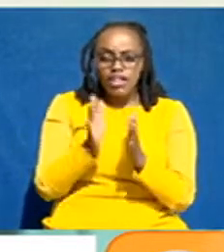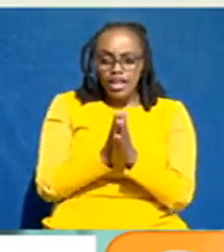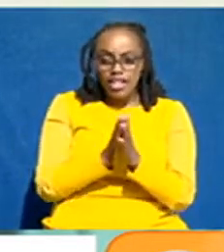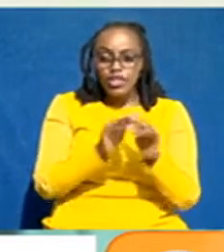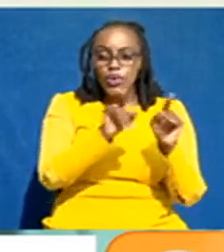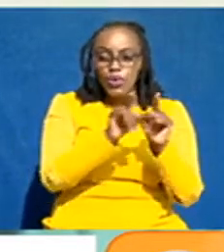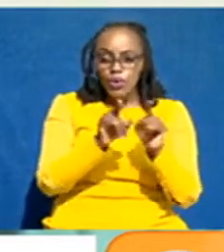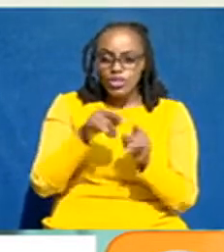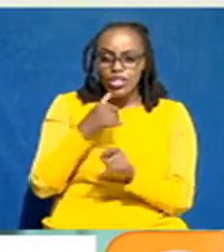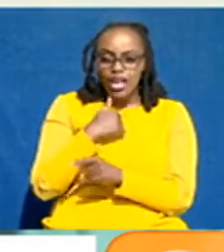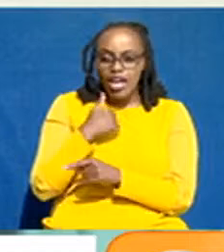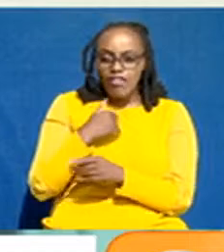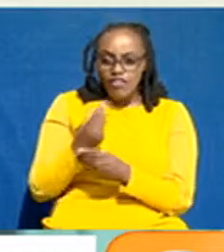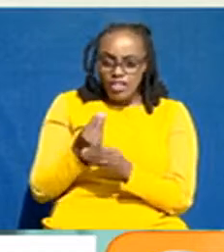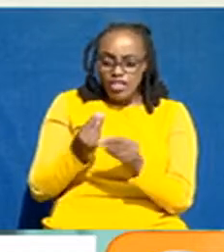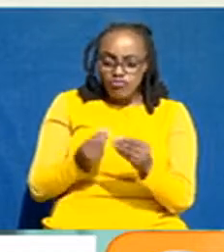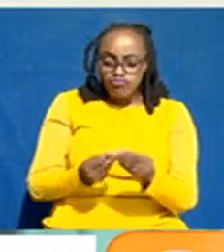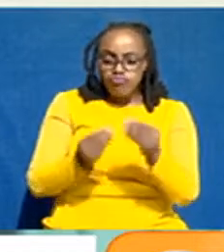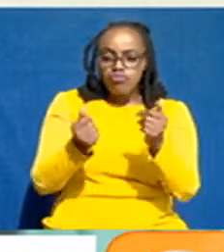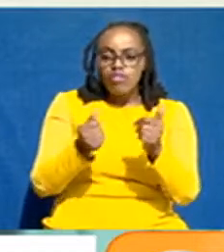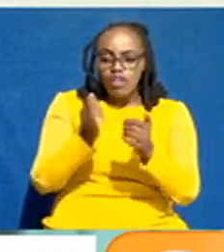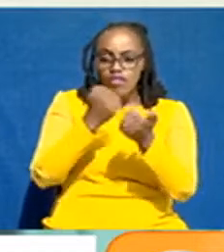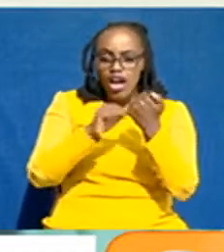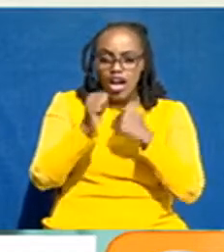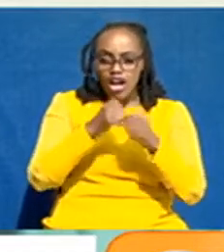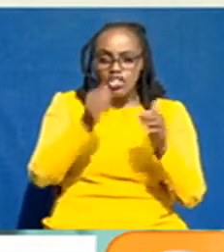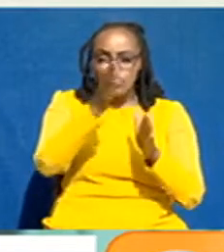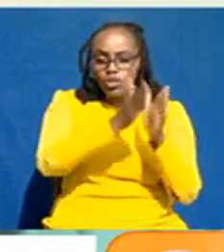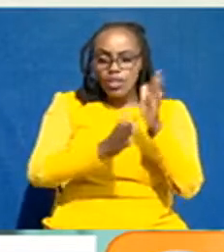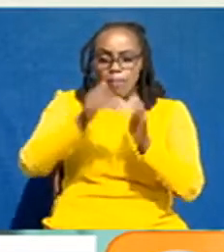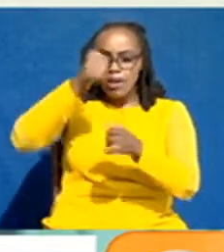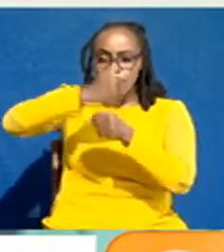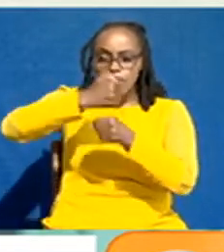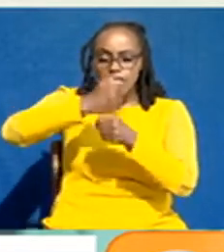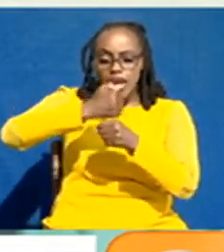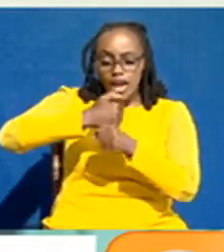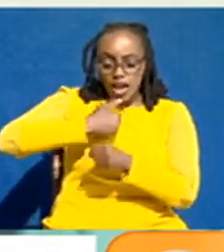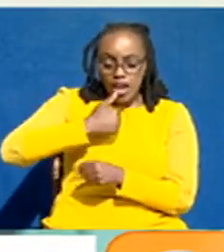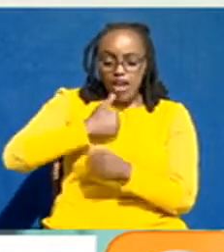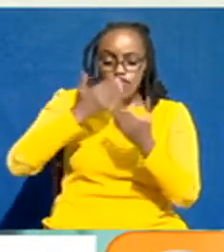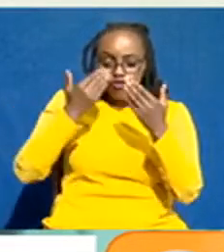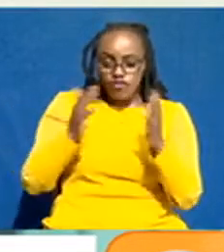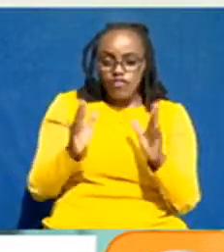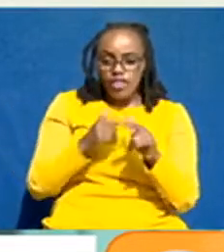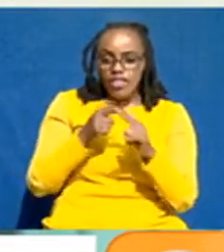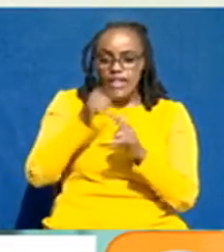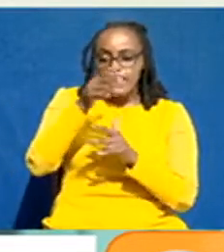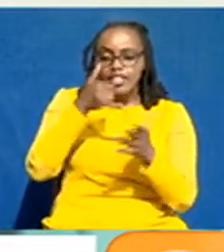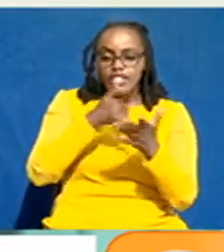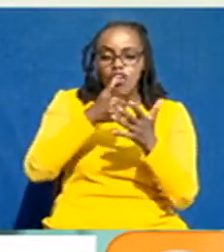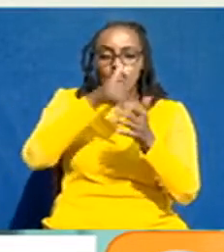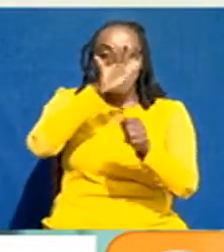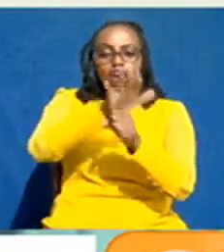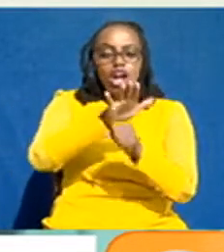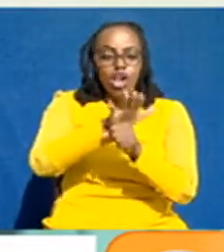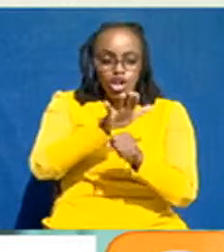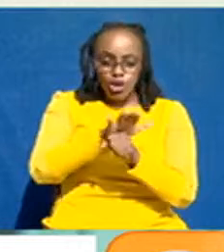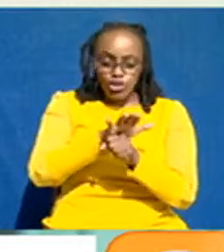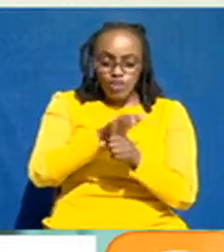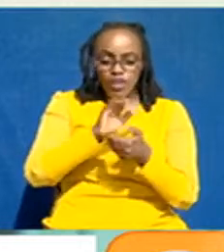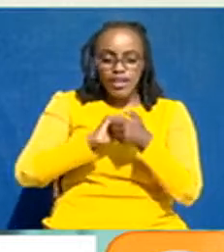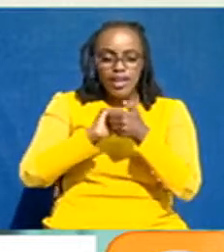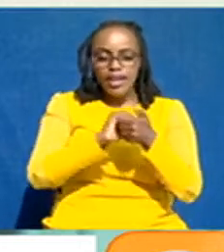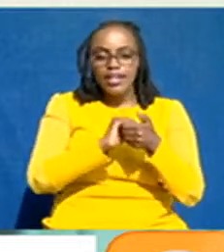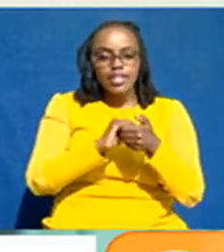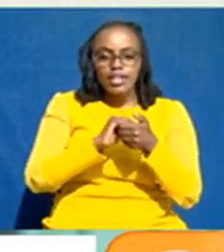course, resettlement action plans, which require to be done, and that involved a lot of engagements